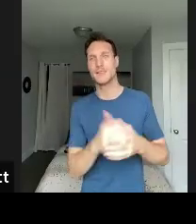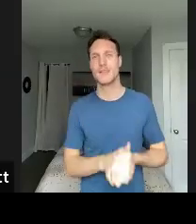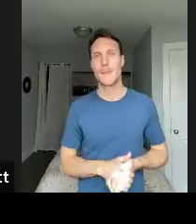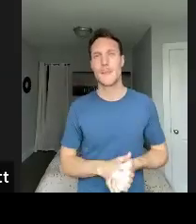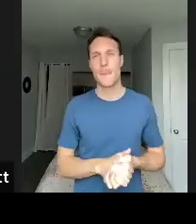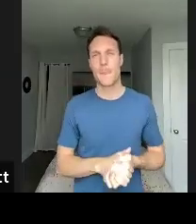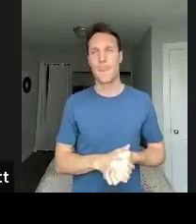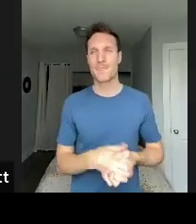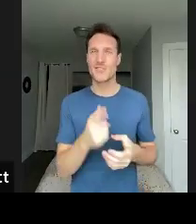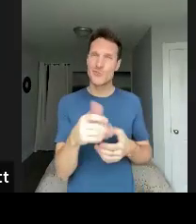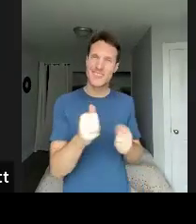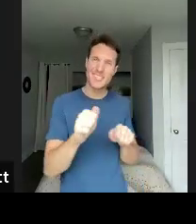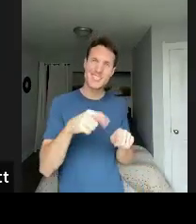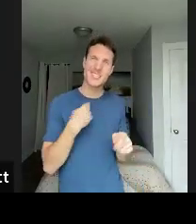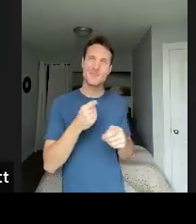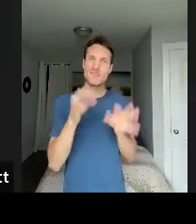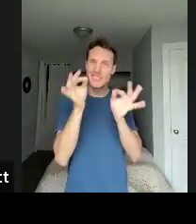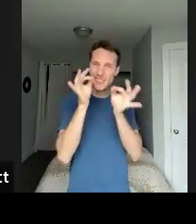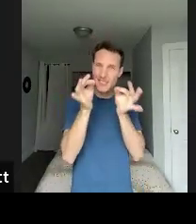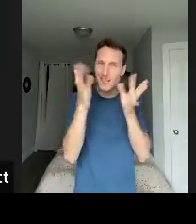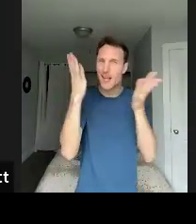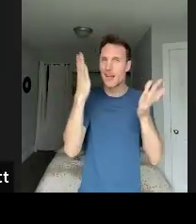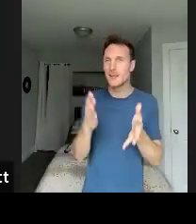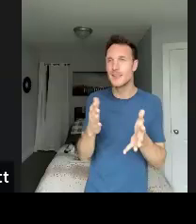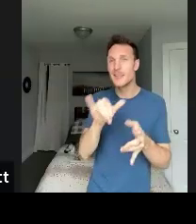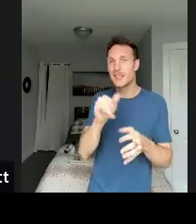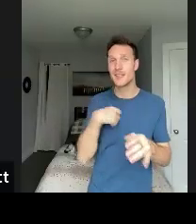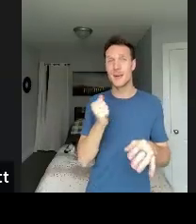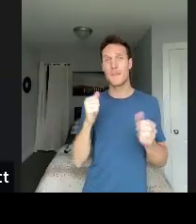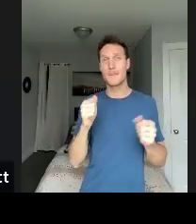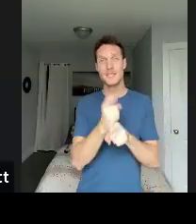can decide if that would help them be successful and independent in the community.